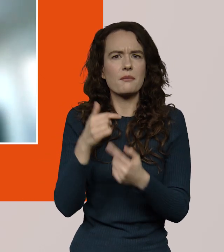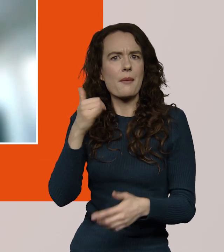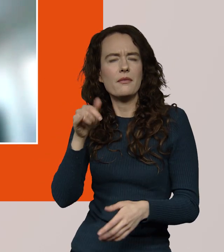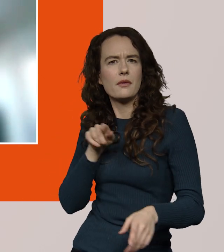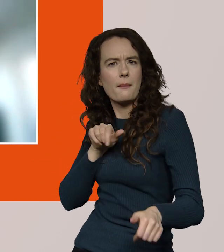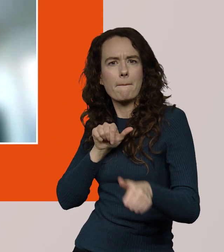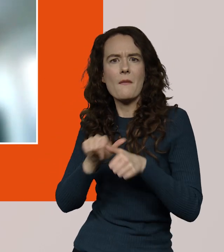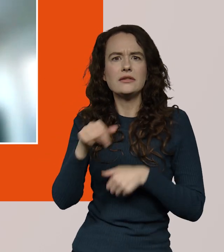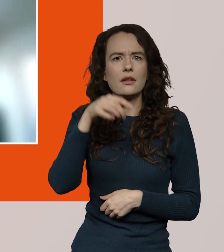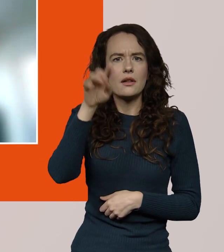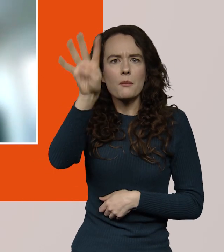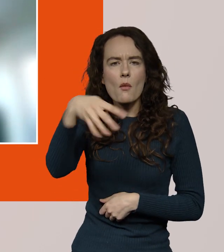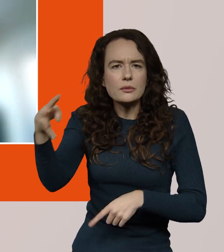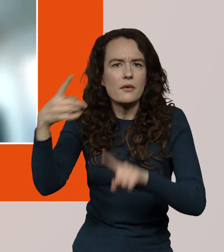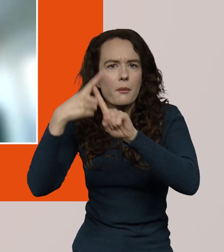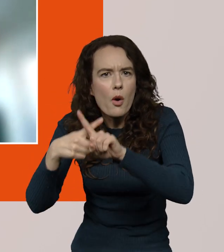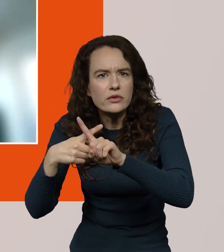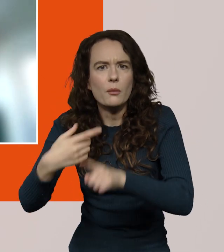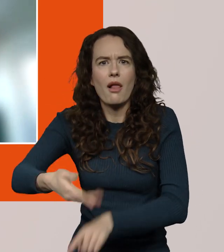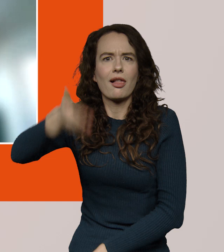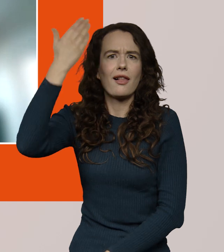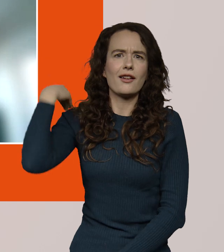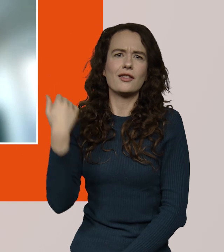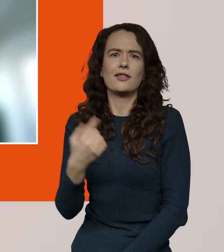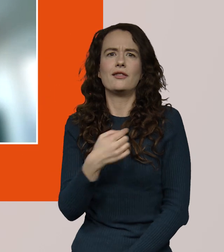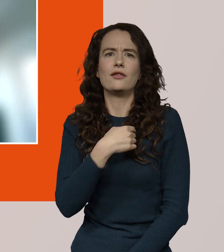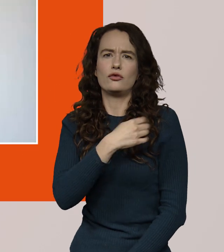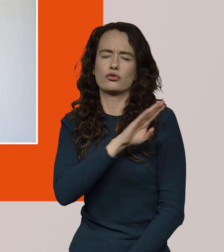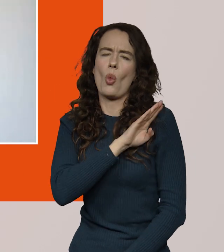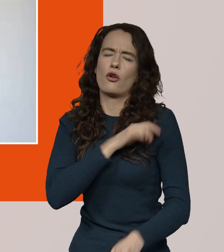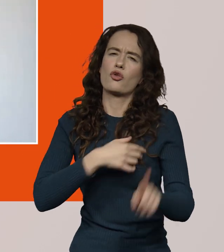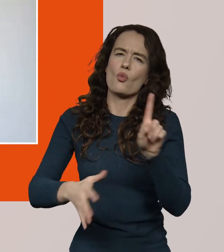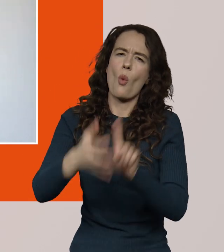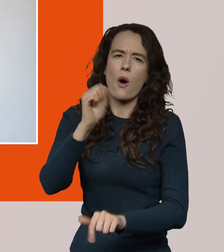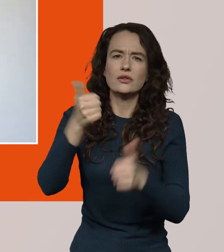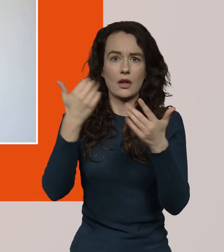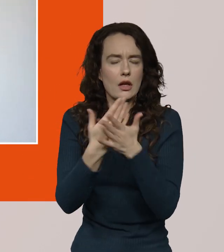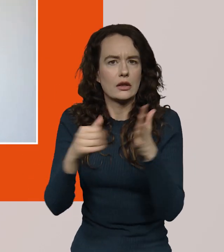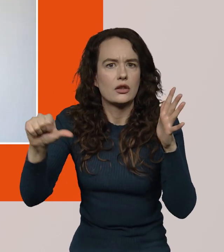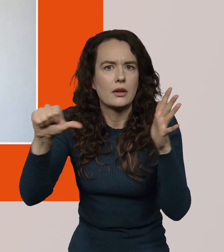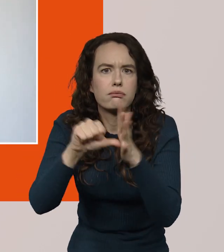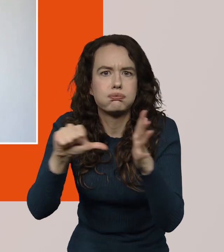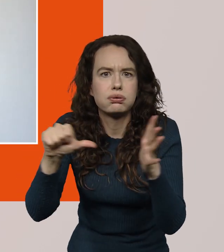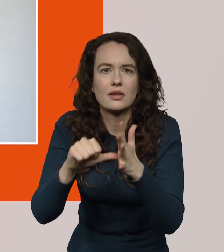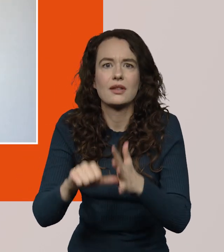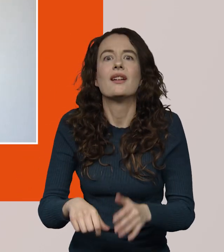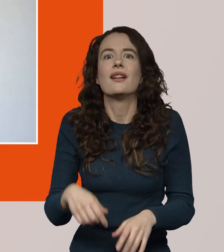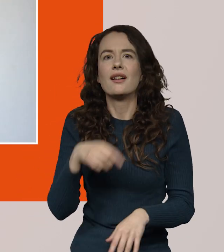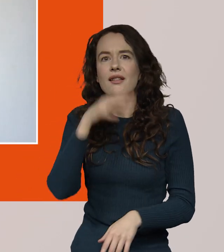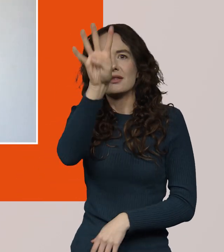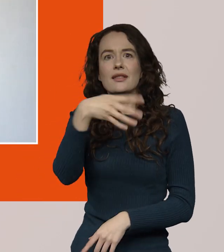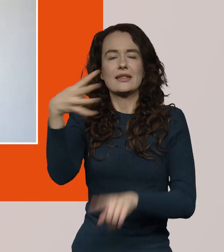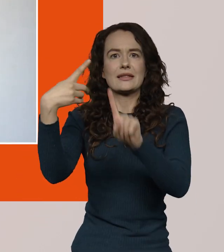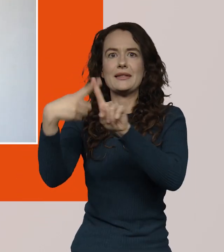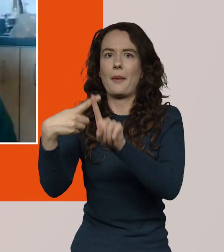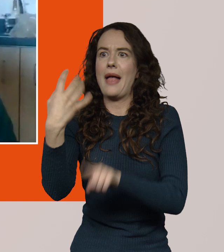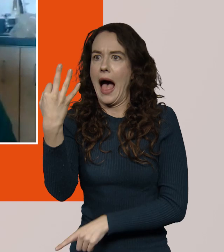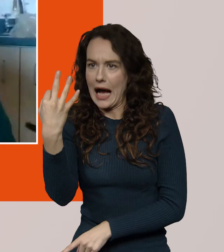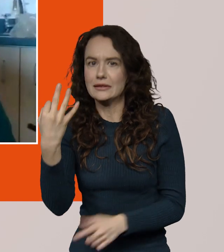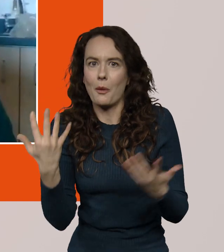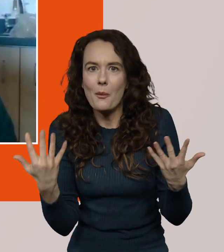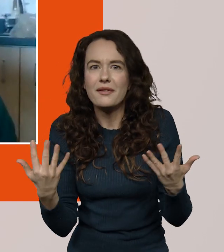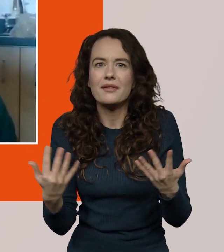Well, that shows my age. It is such a good song. You guys should go YouTube it after this. But in the meantime, I'm going to pass